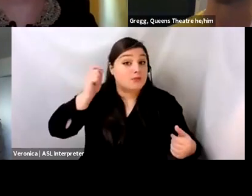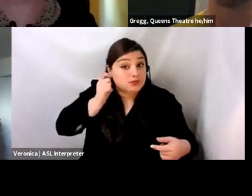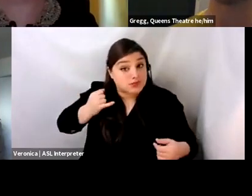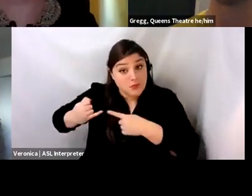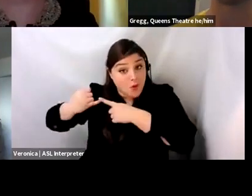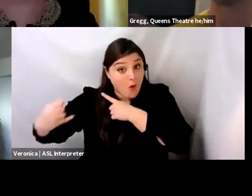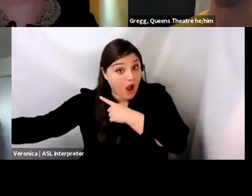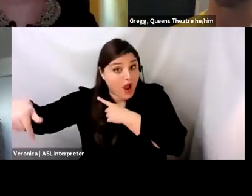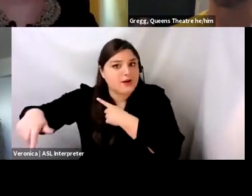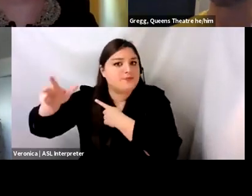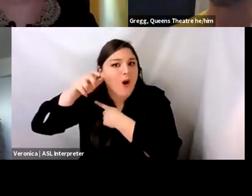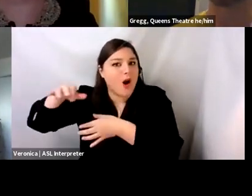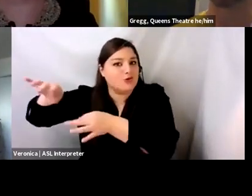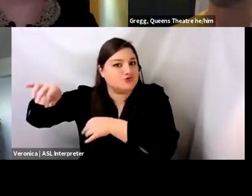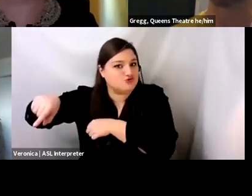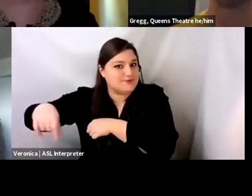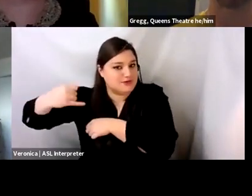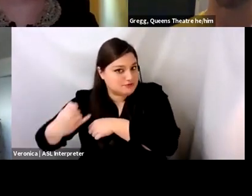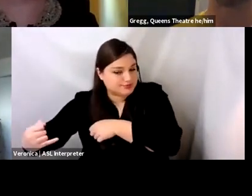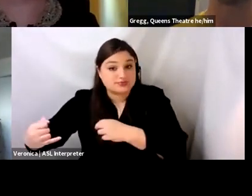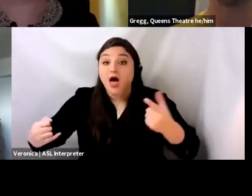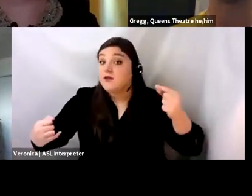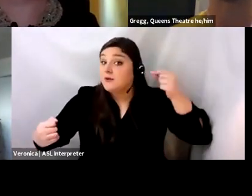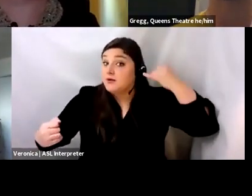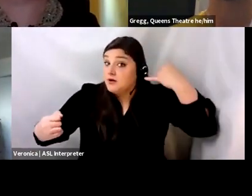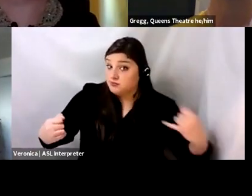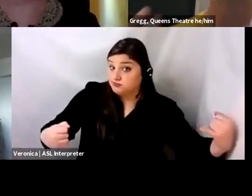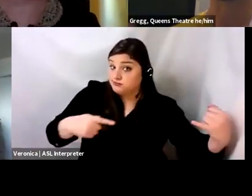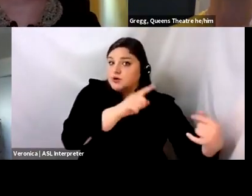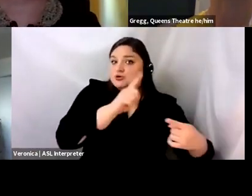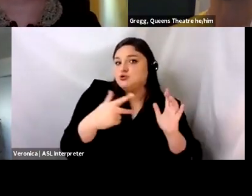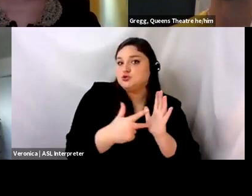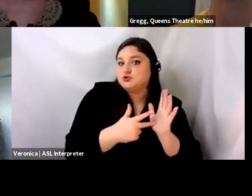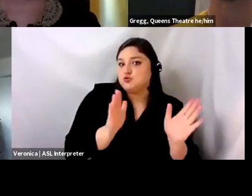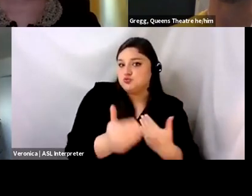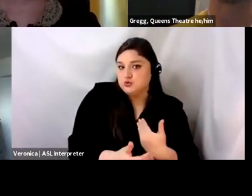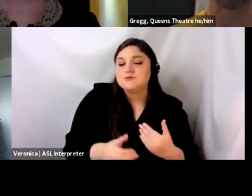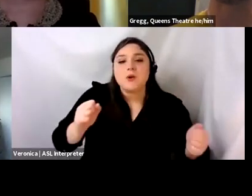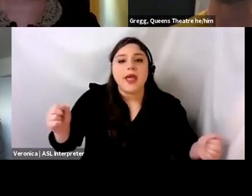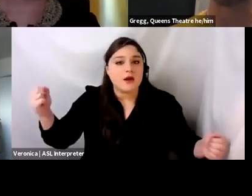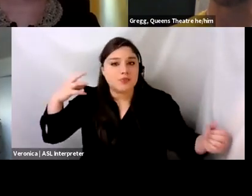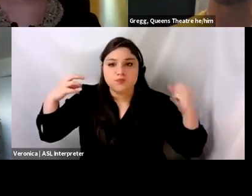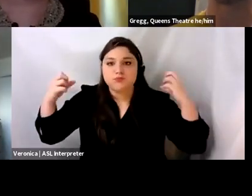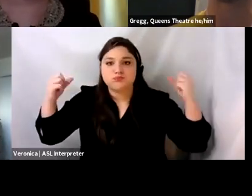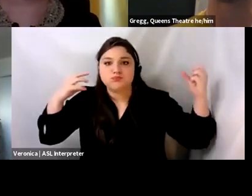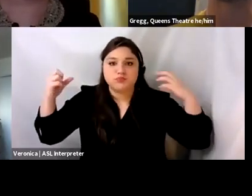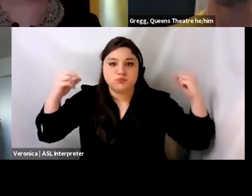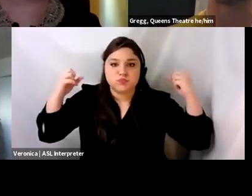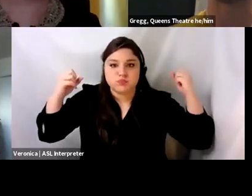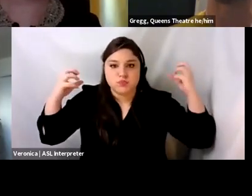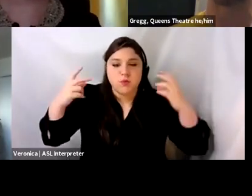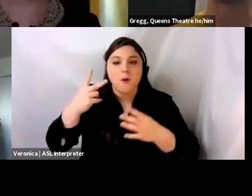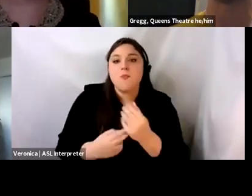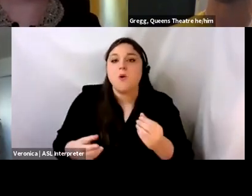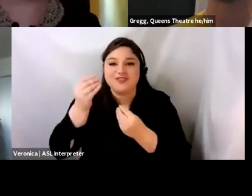we're, again, learning that we have sort of, we're, uh, sort of working with on the fly is getting scripts in enough time in advance, right, that are